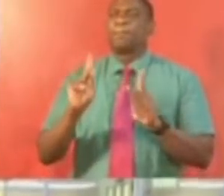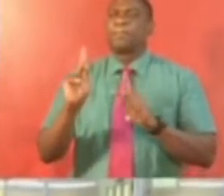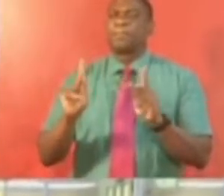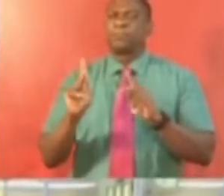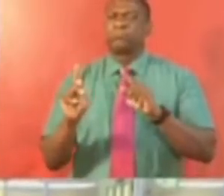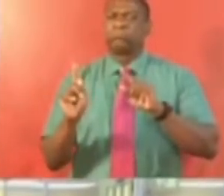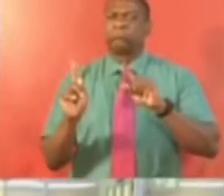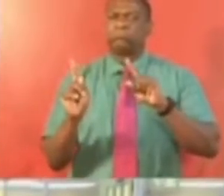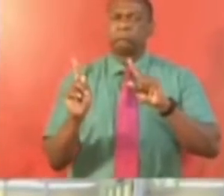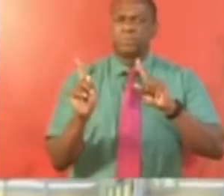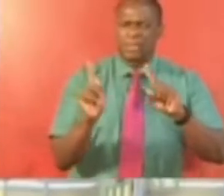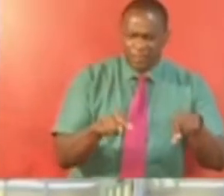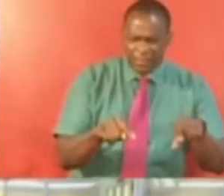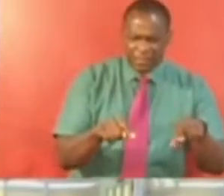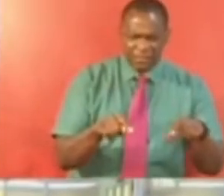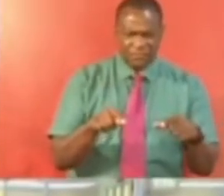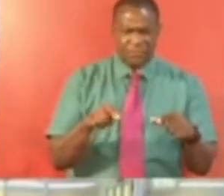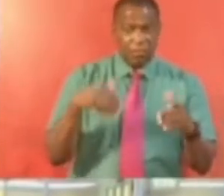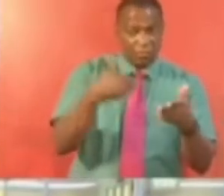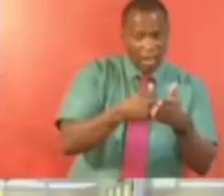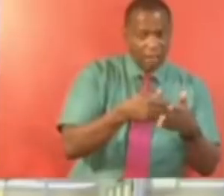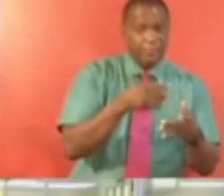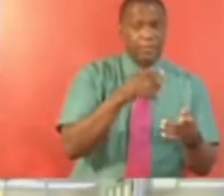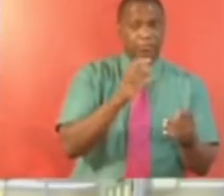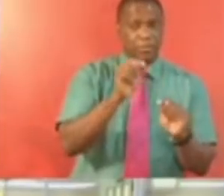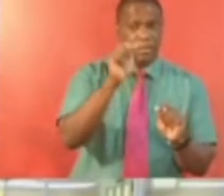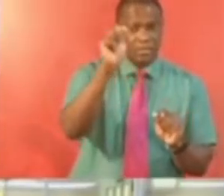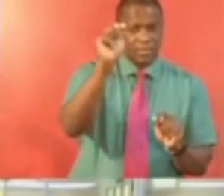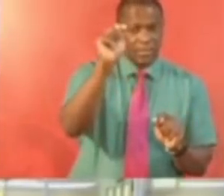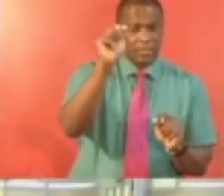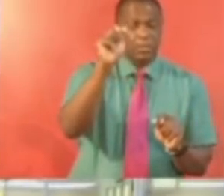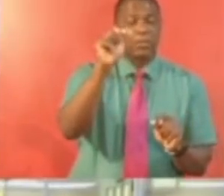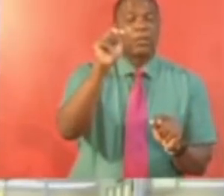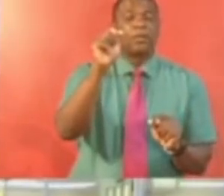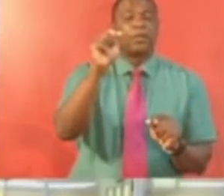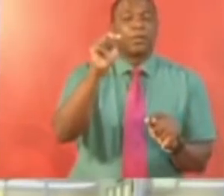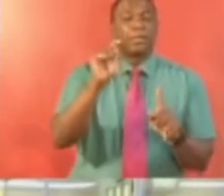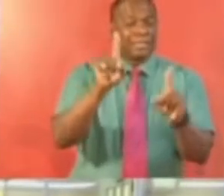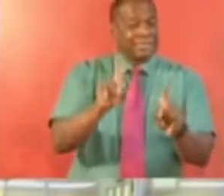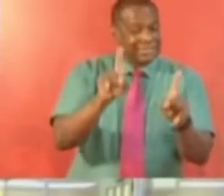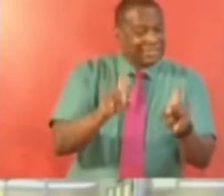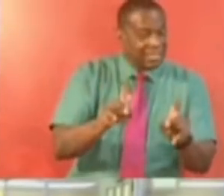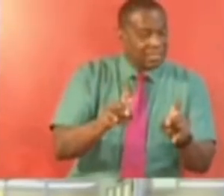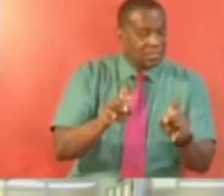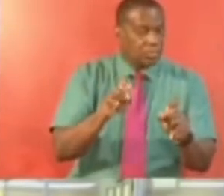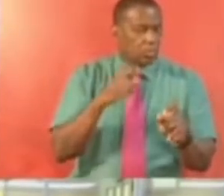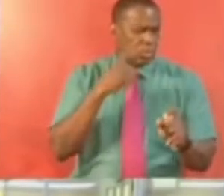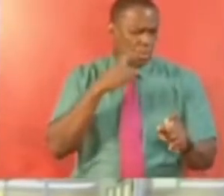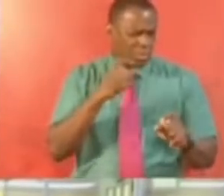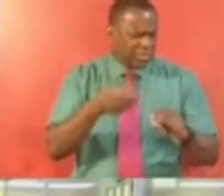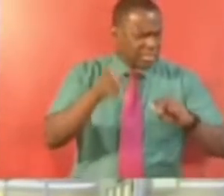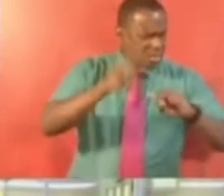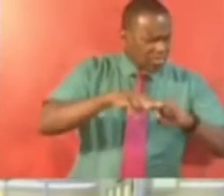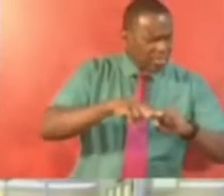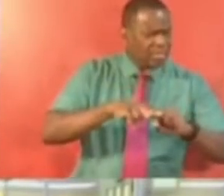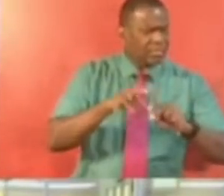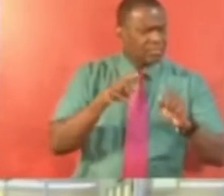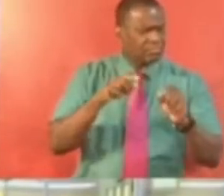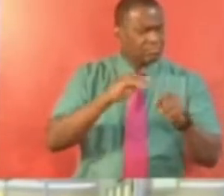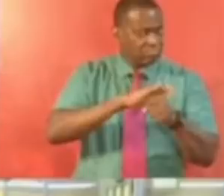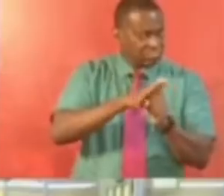numbers? And to Minister Young, where can we find the